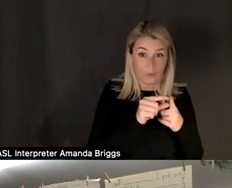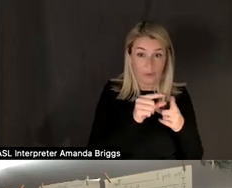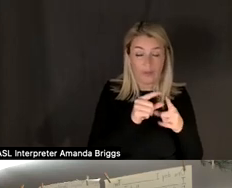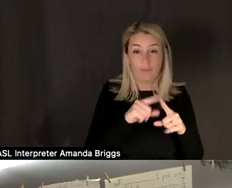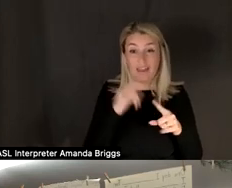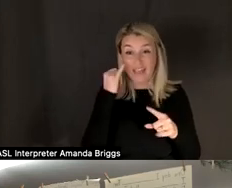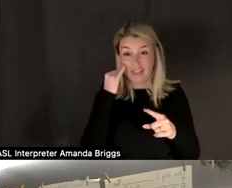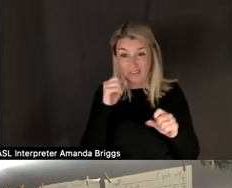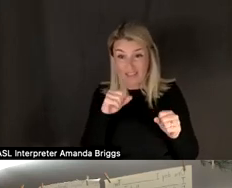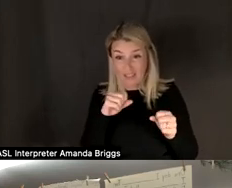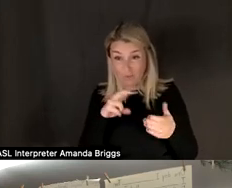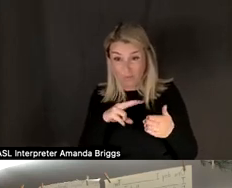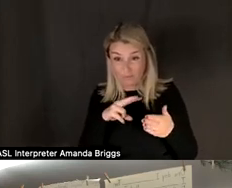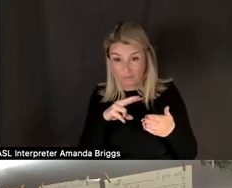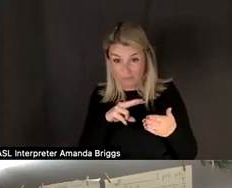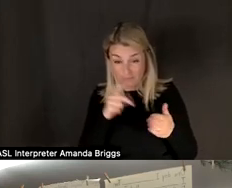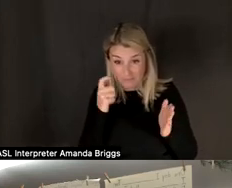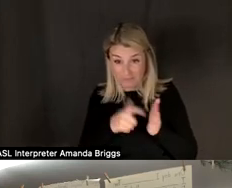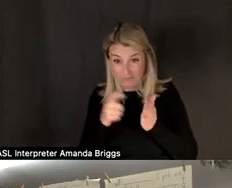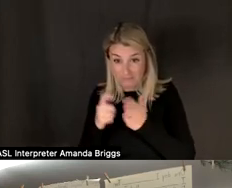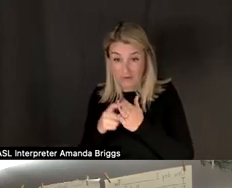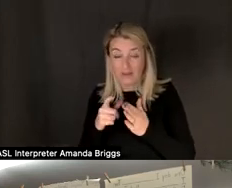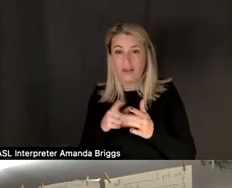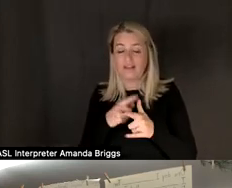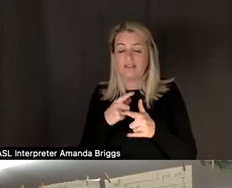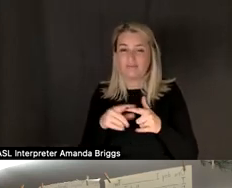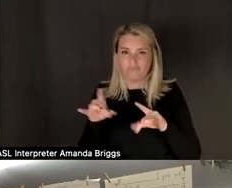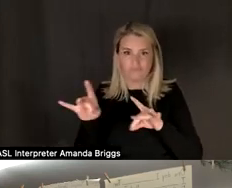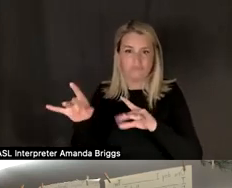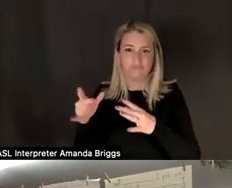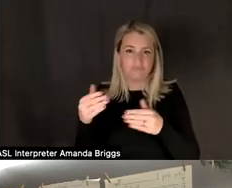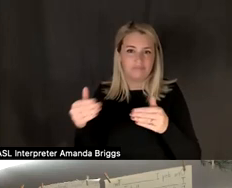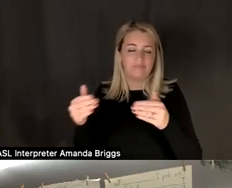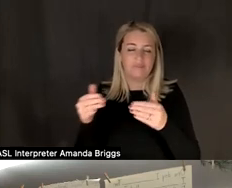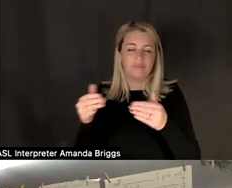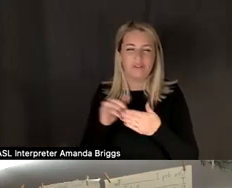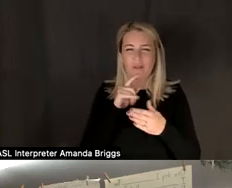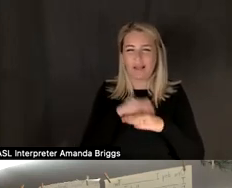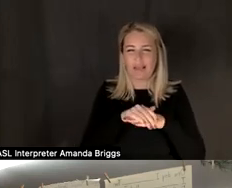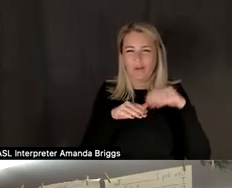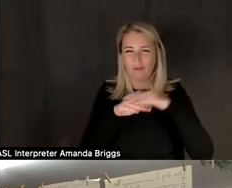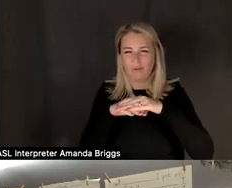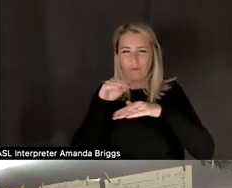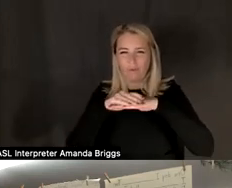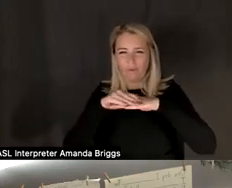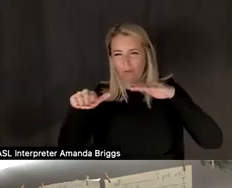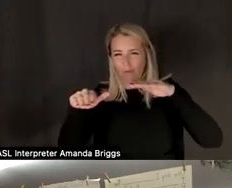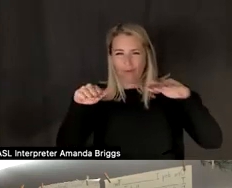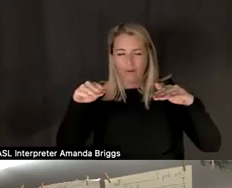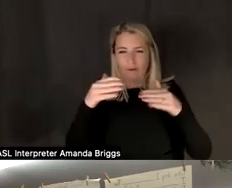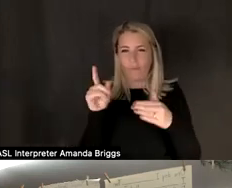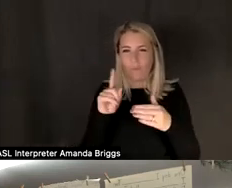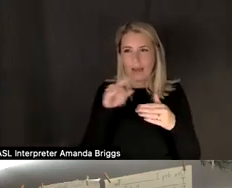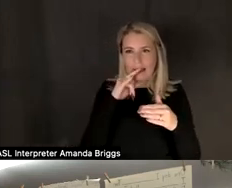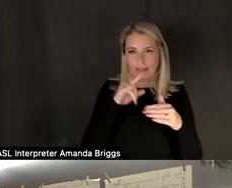down in writing. So that is so layered and developed for where kids are ready to